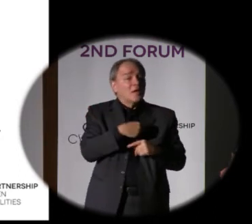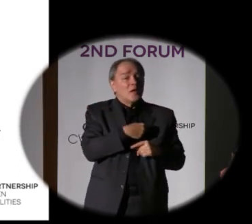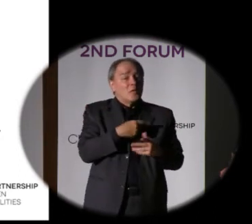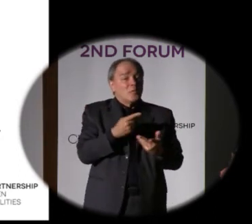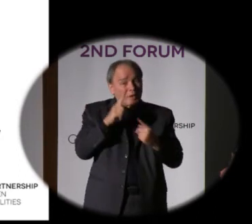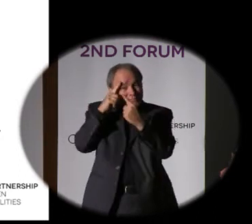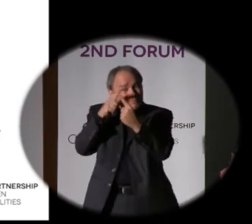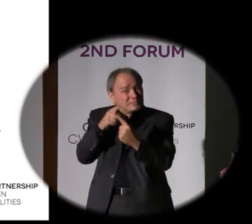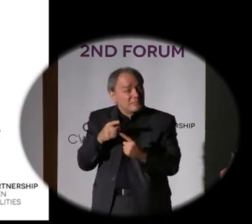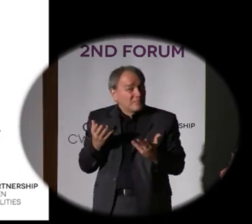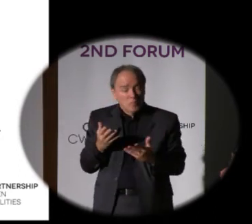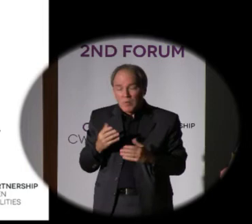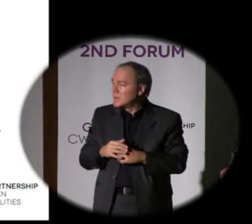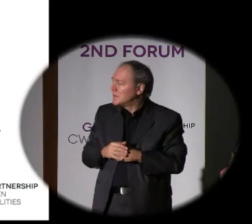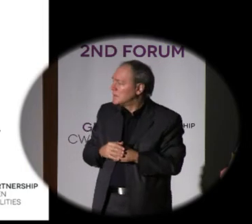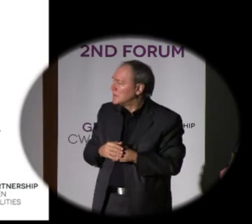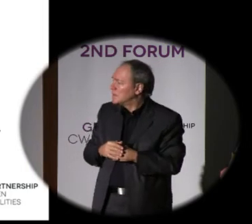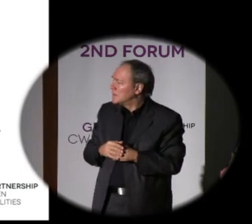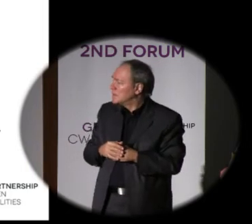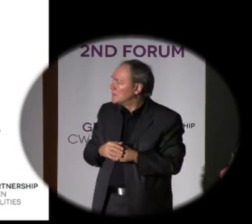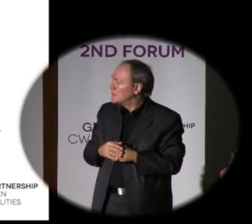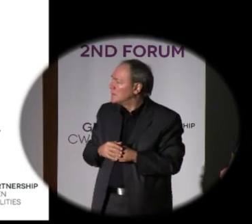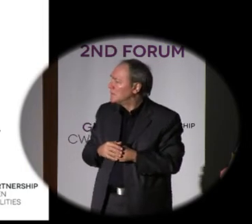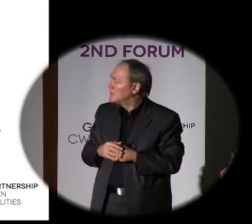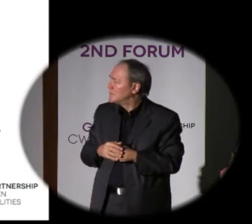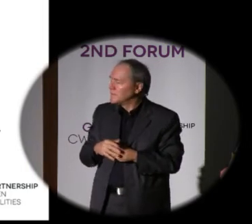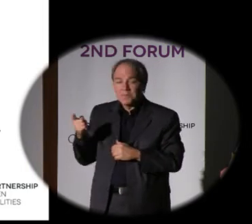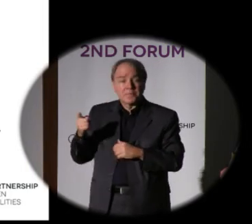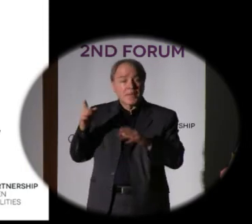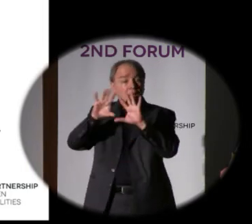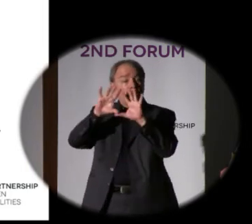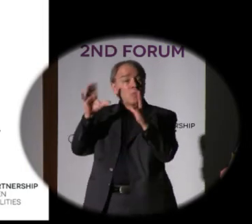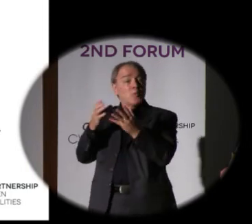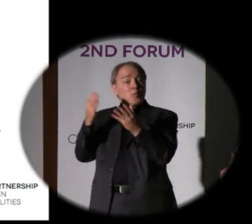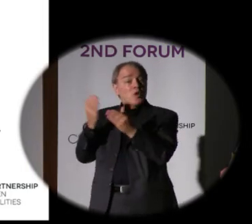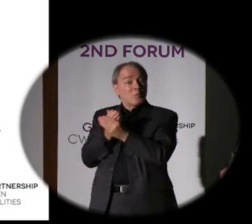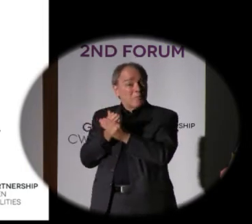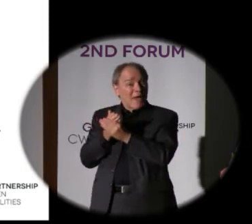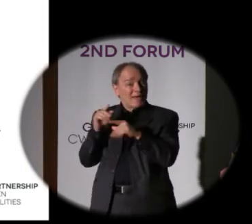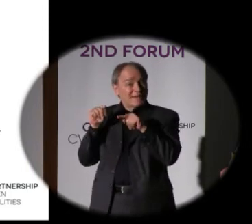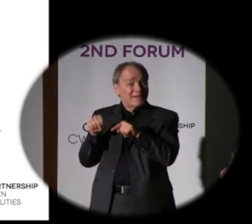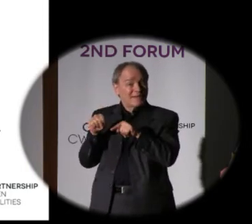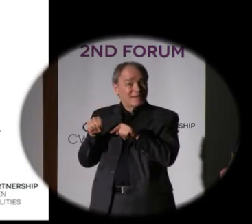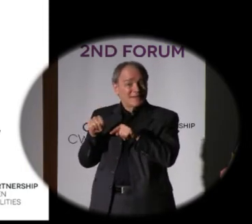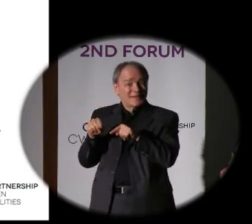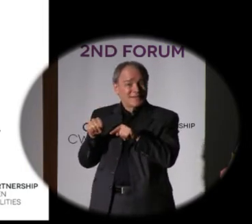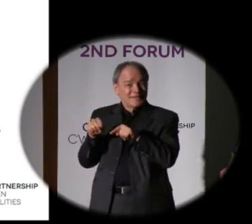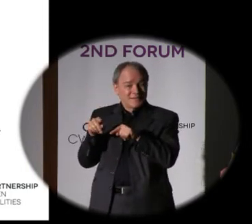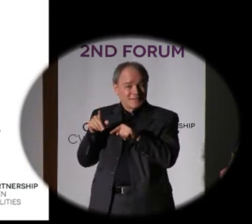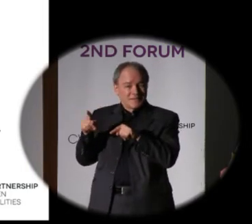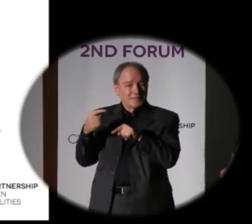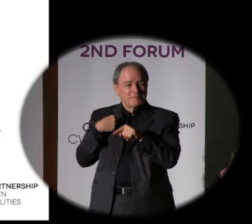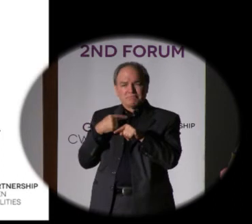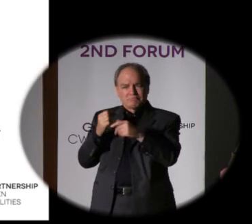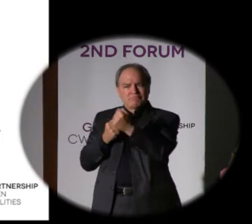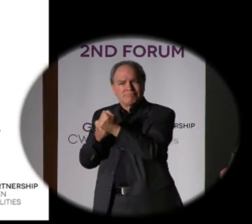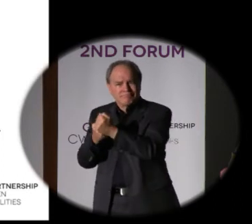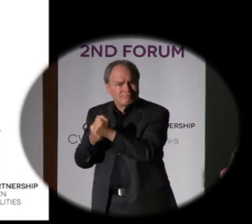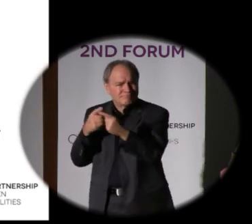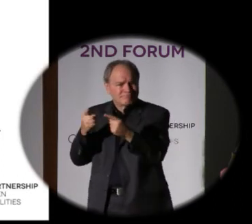First, we embrace this poetic wisdom from the World Bank that captures our perspective as well. Invest